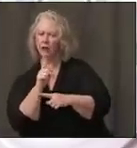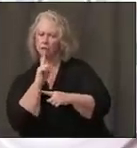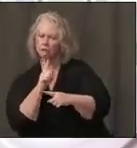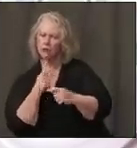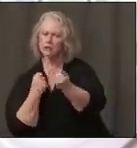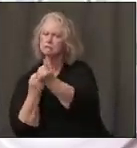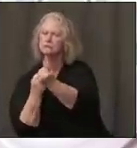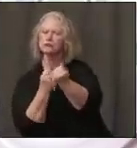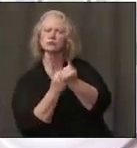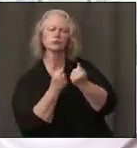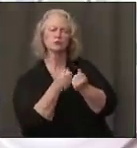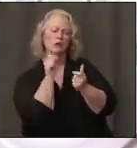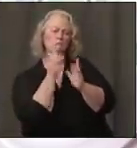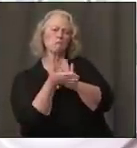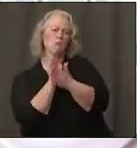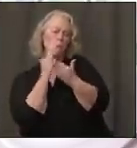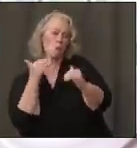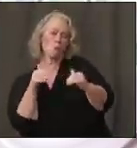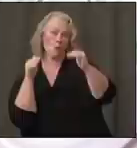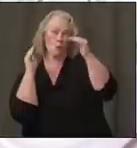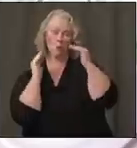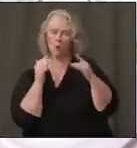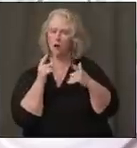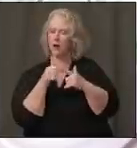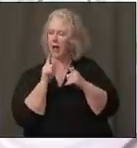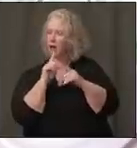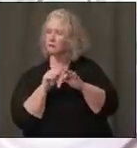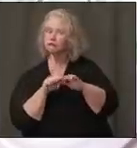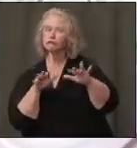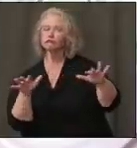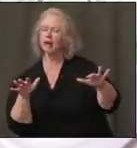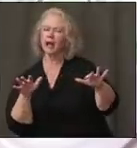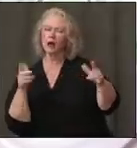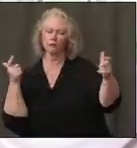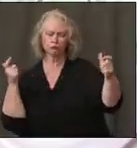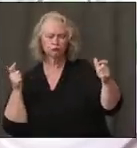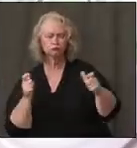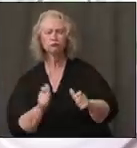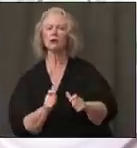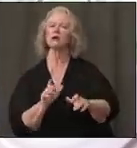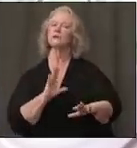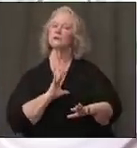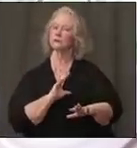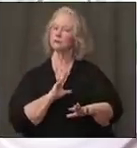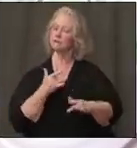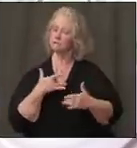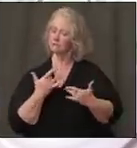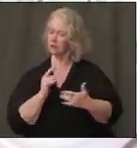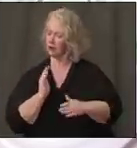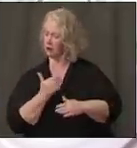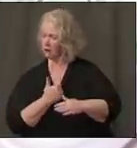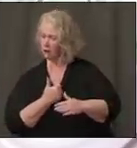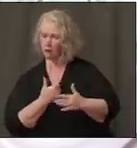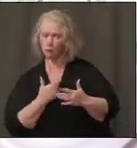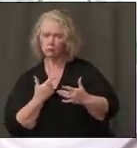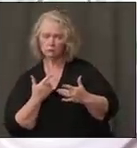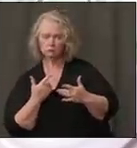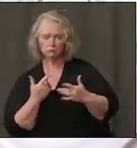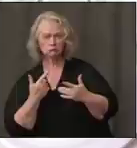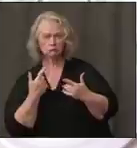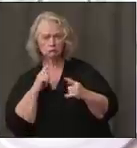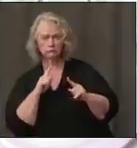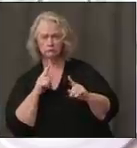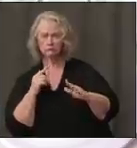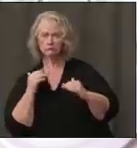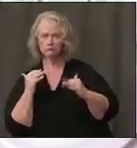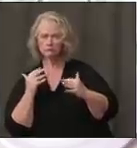overwhelmed. And we're seeing transmission come down quite dramatically. And I think we're at a point in this state, as you rightly note, that